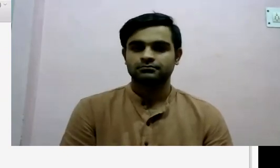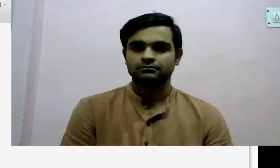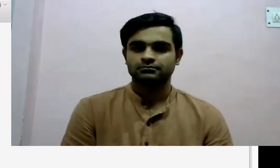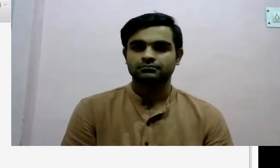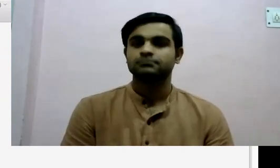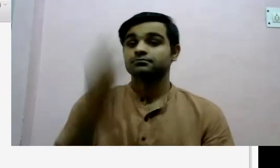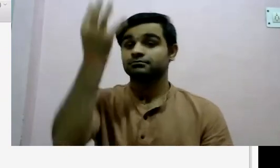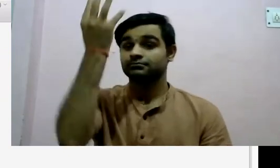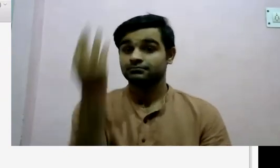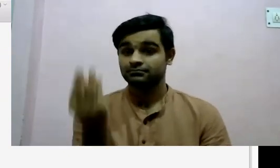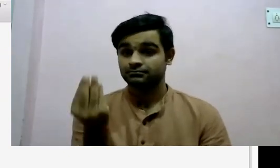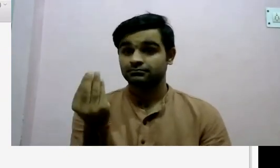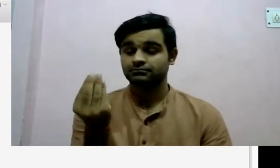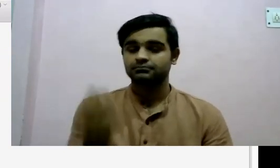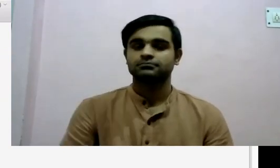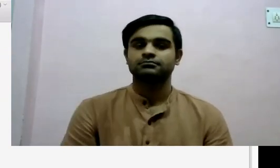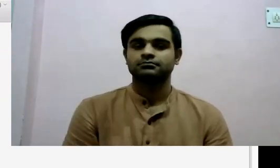Night.